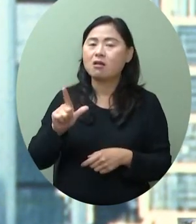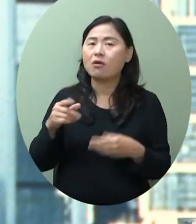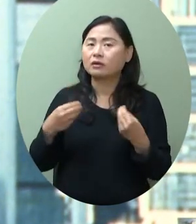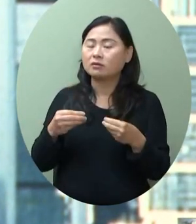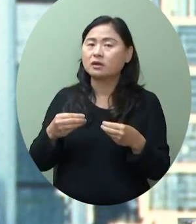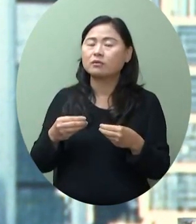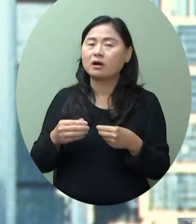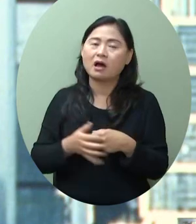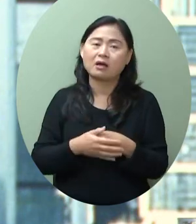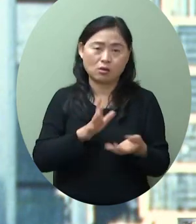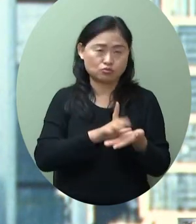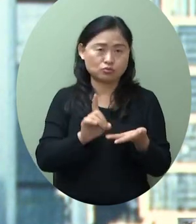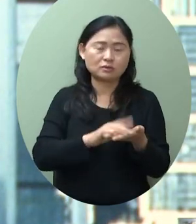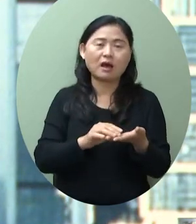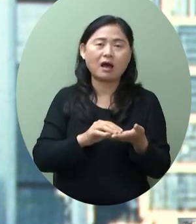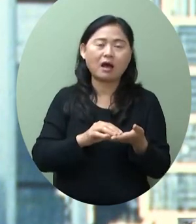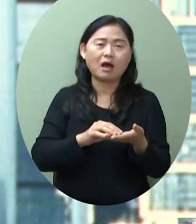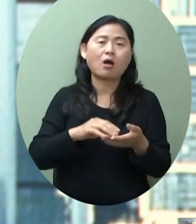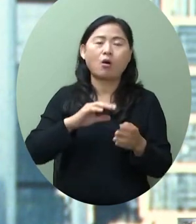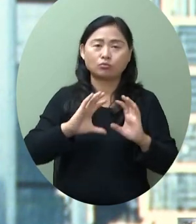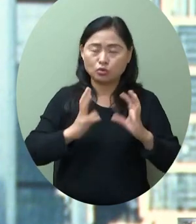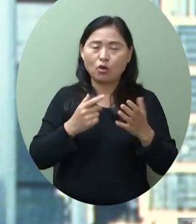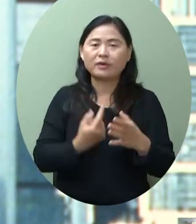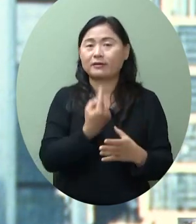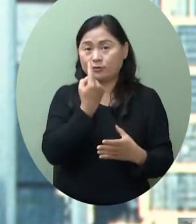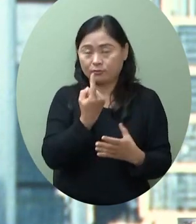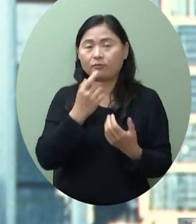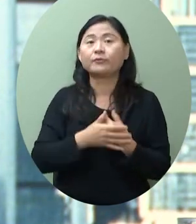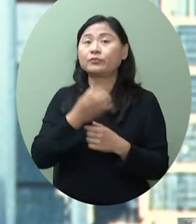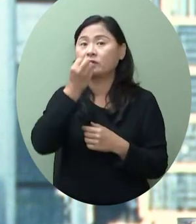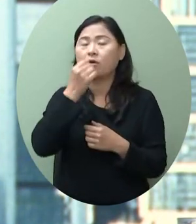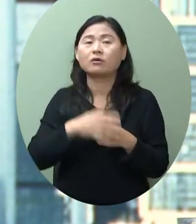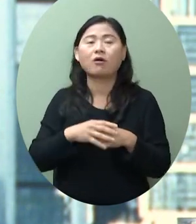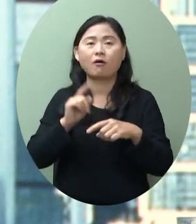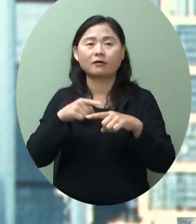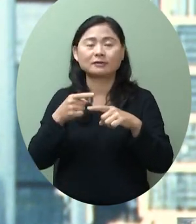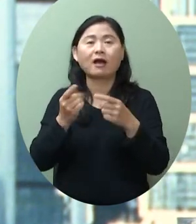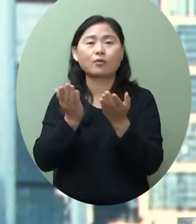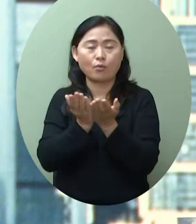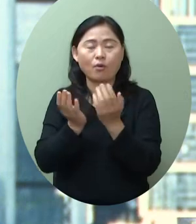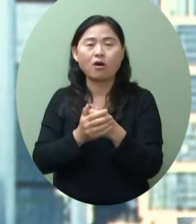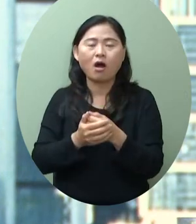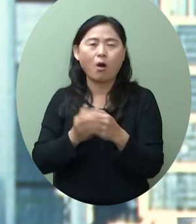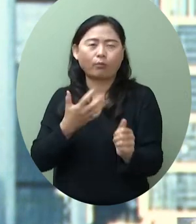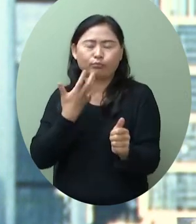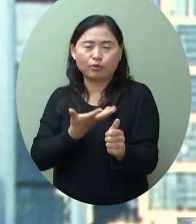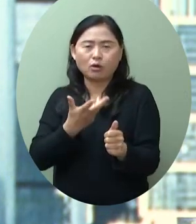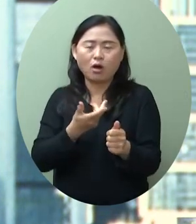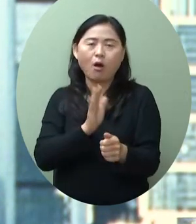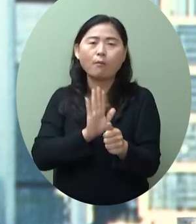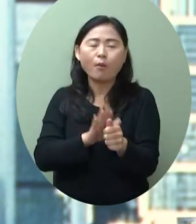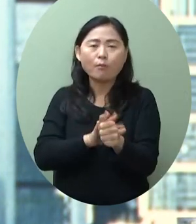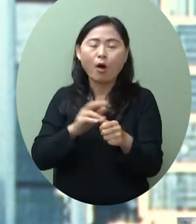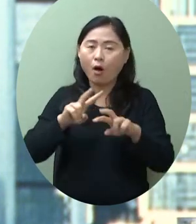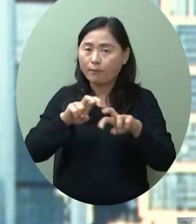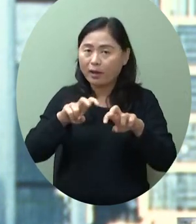been commissioned by us to do a weekly assessment on the situation. But at the moment, since